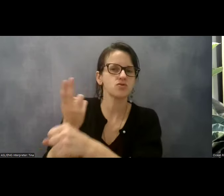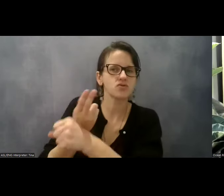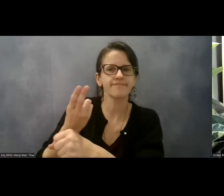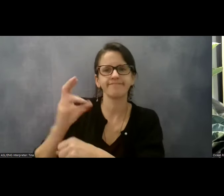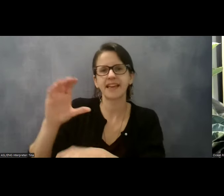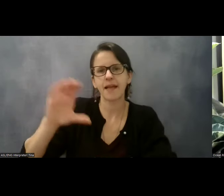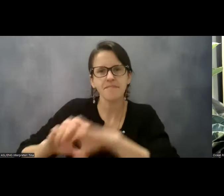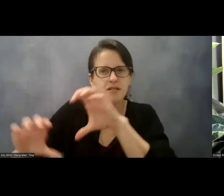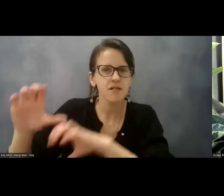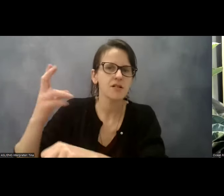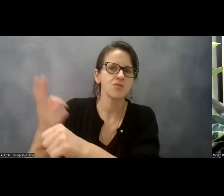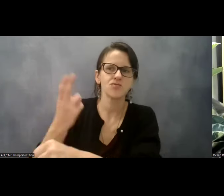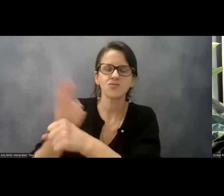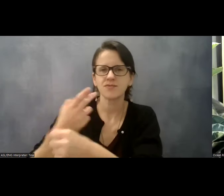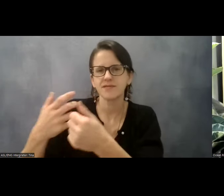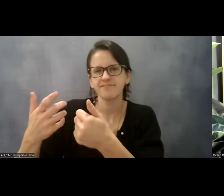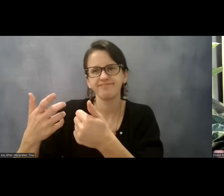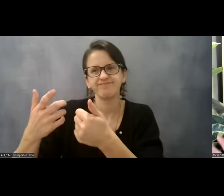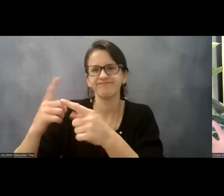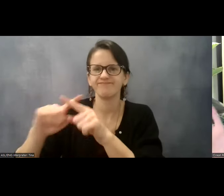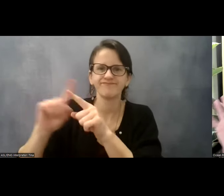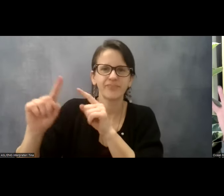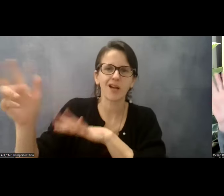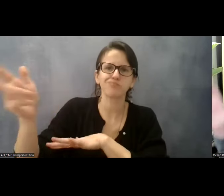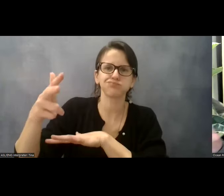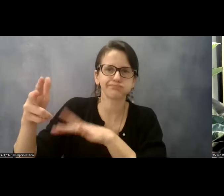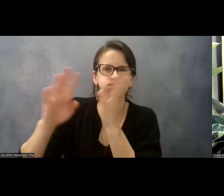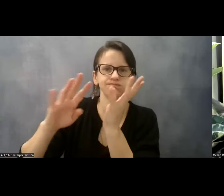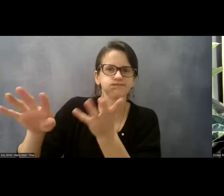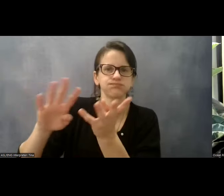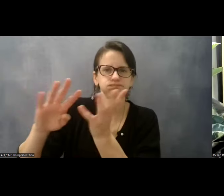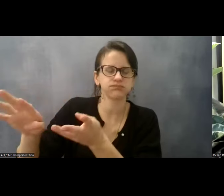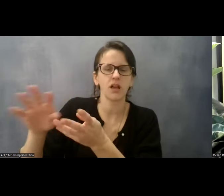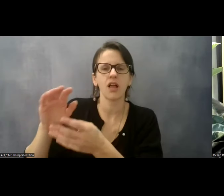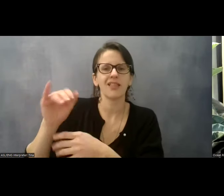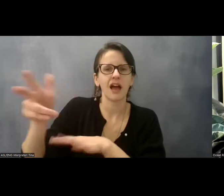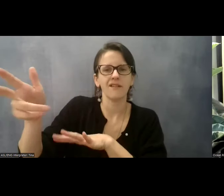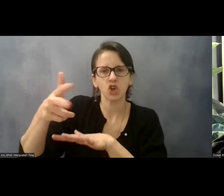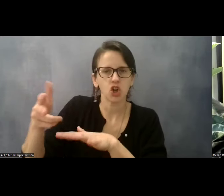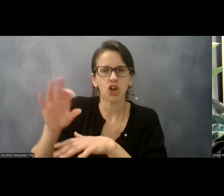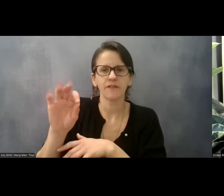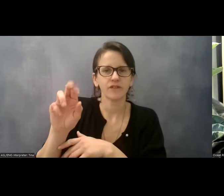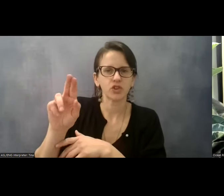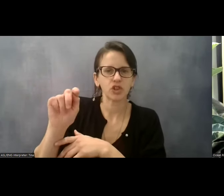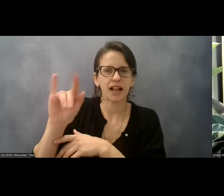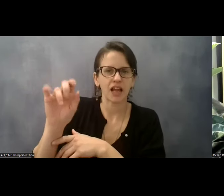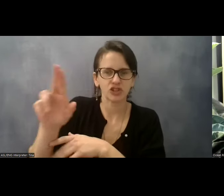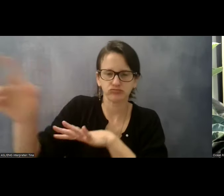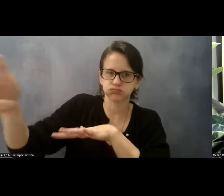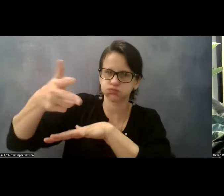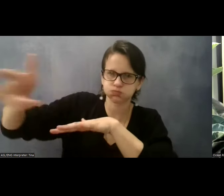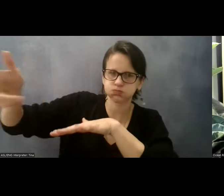farms. And sometimes that runoff from factory farms can, that when that manure spreads around, it can create